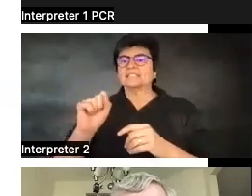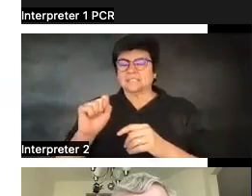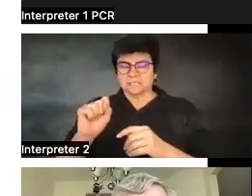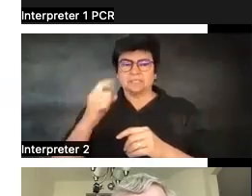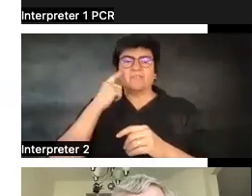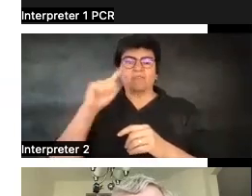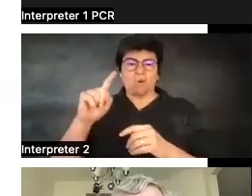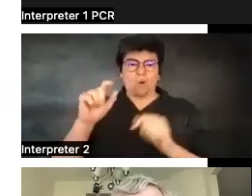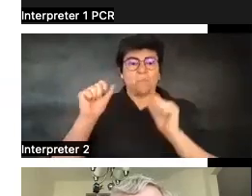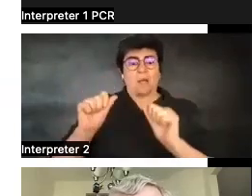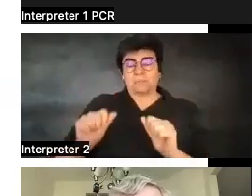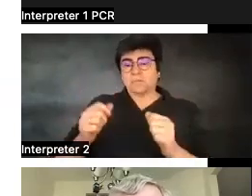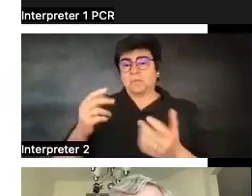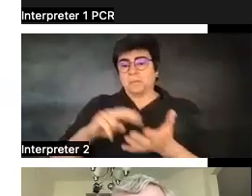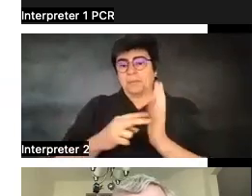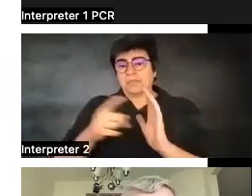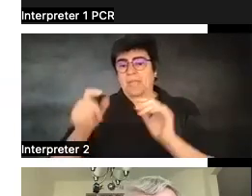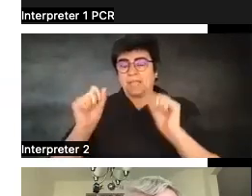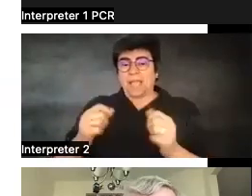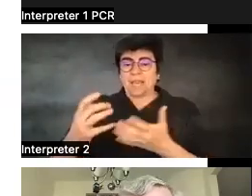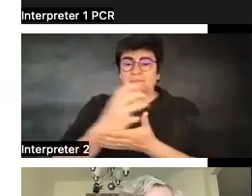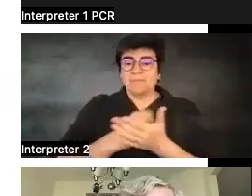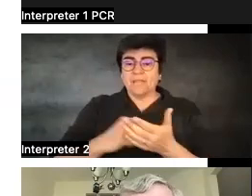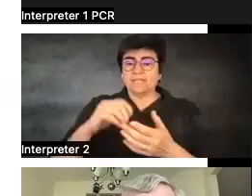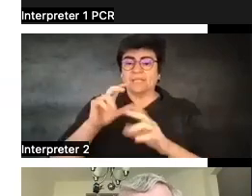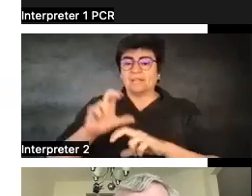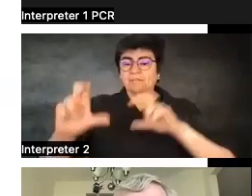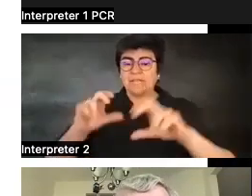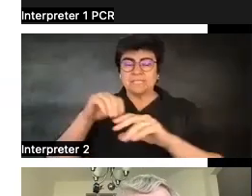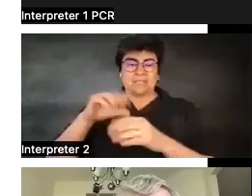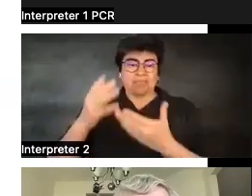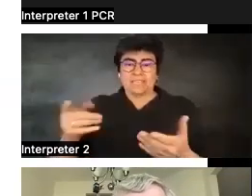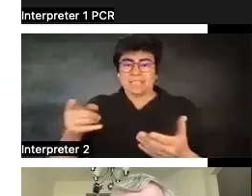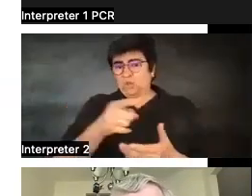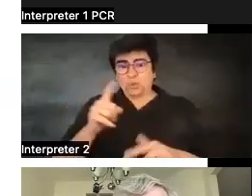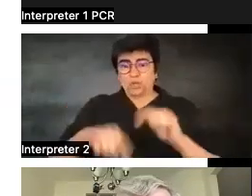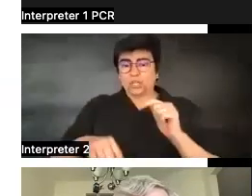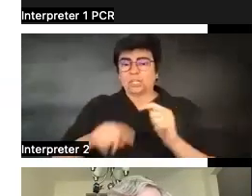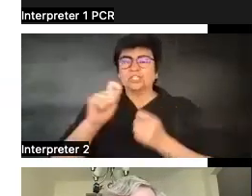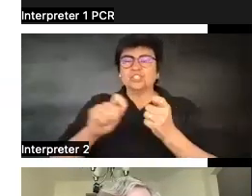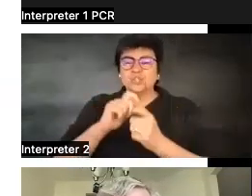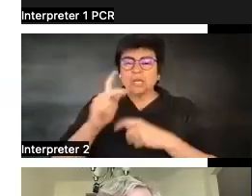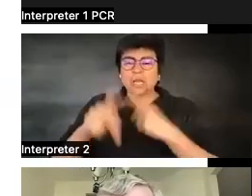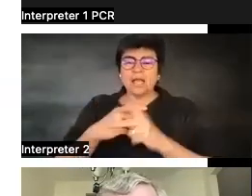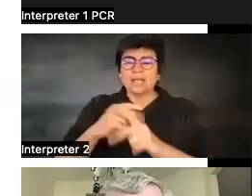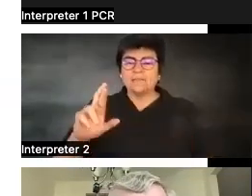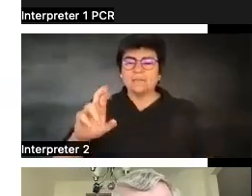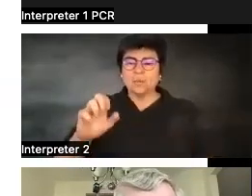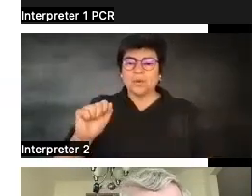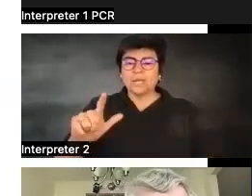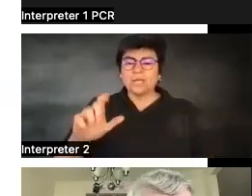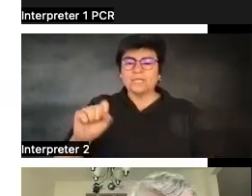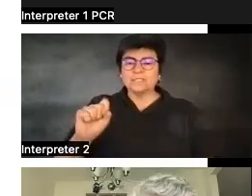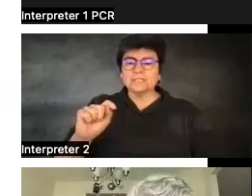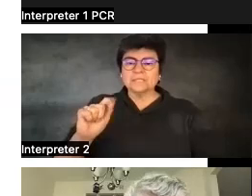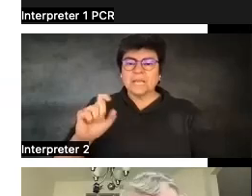could. And that means that they can invest in things that you wouldn't be able to, certain types of real estate, certain types